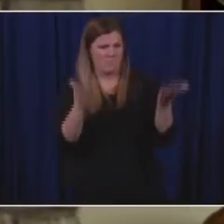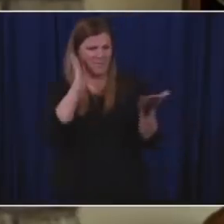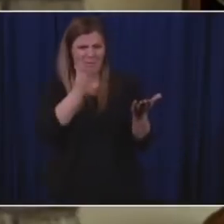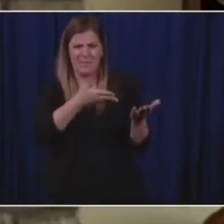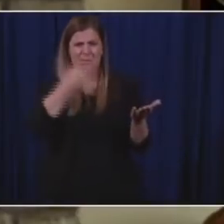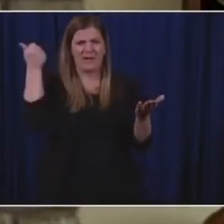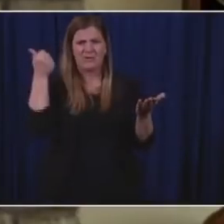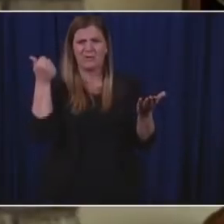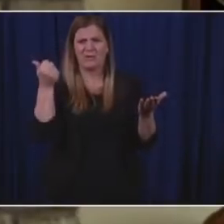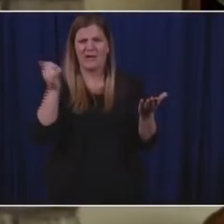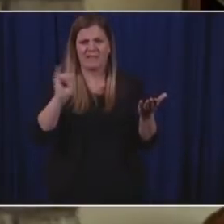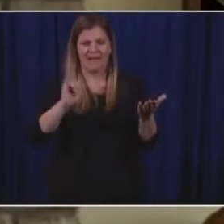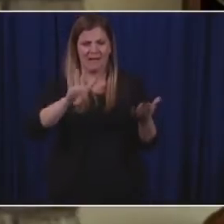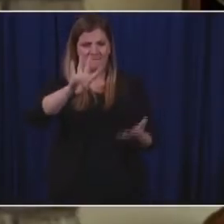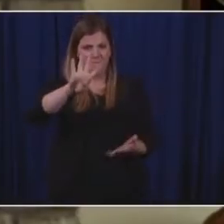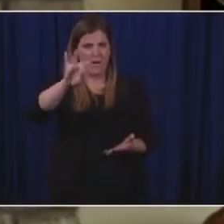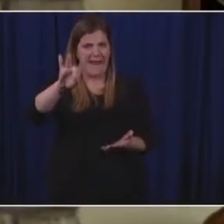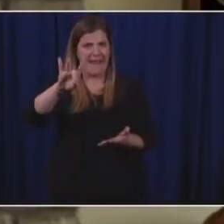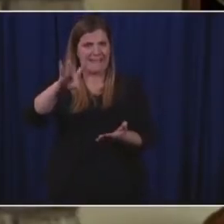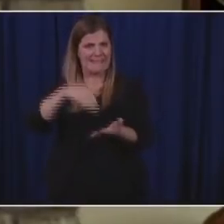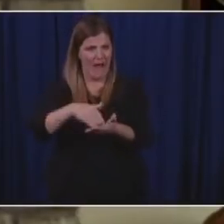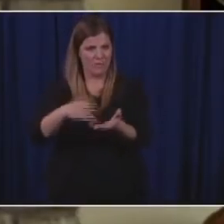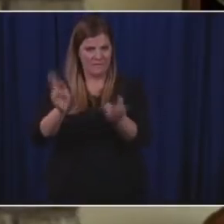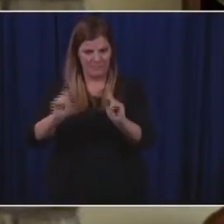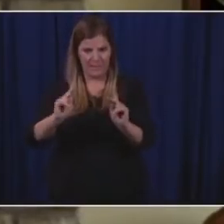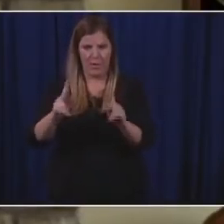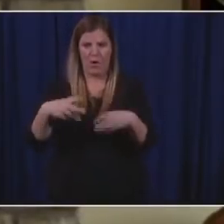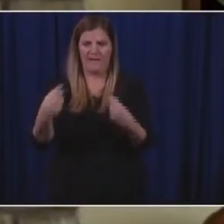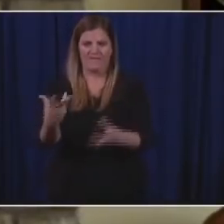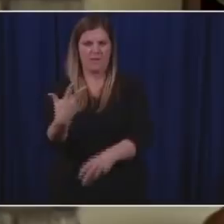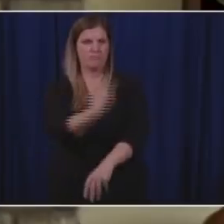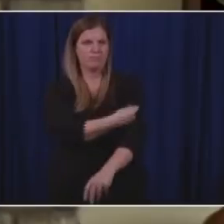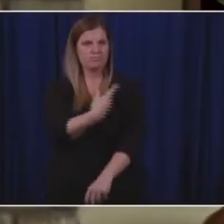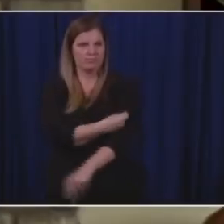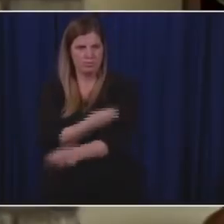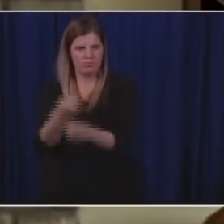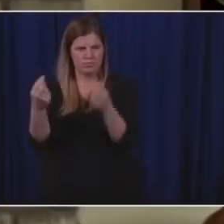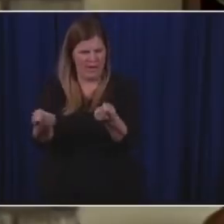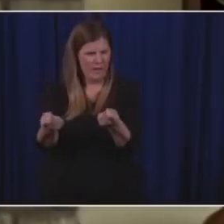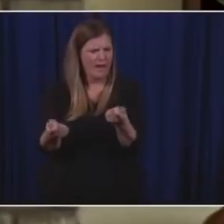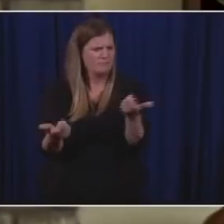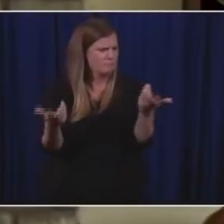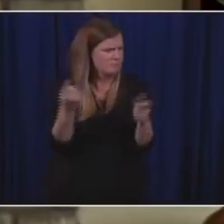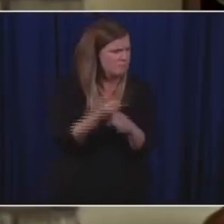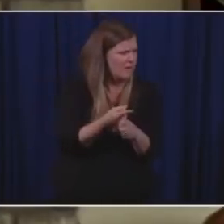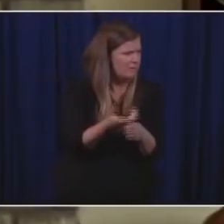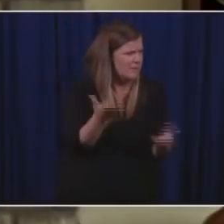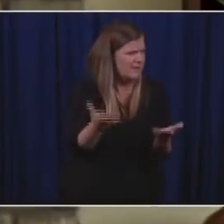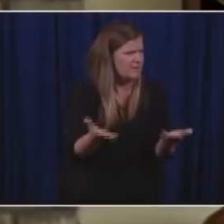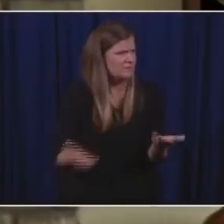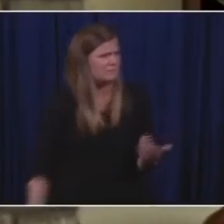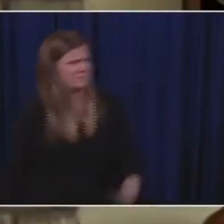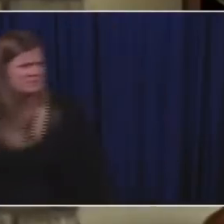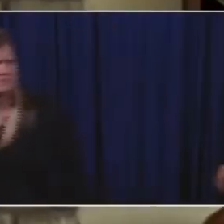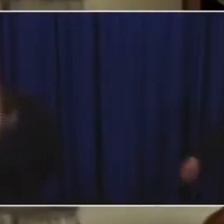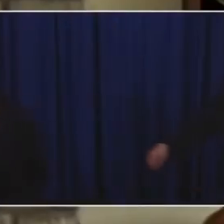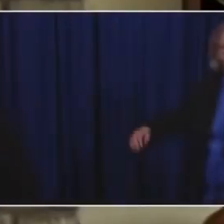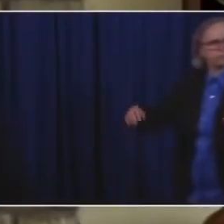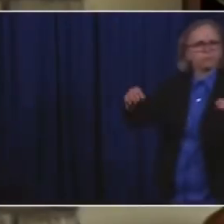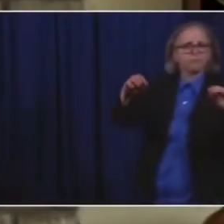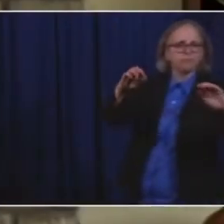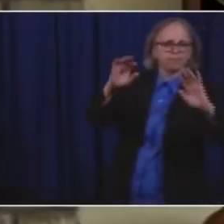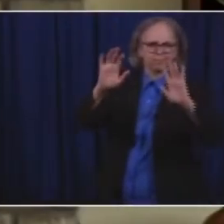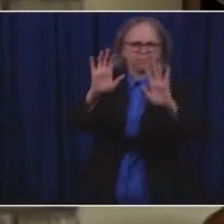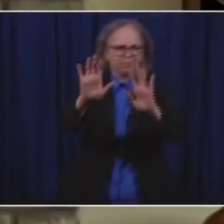the two required doses at once? Well, you would be waiting. There is a wait period